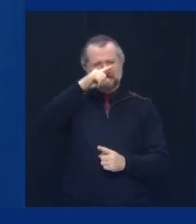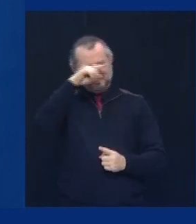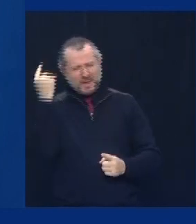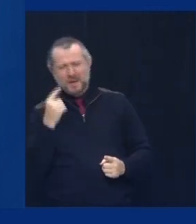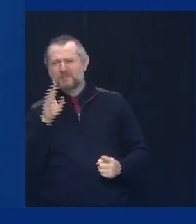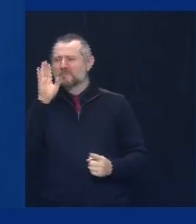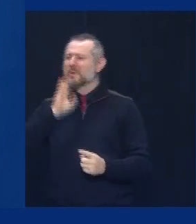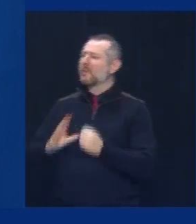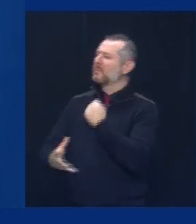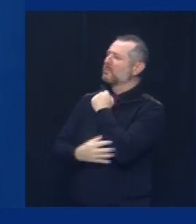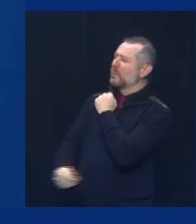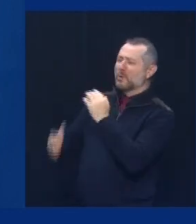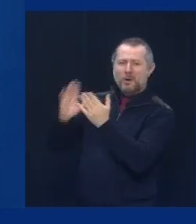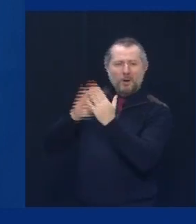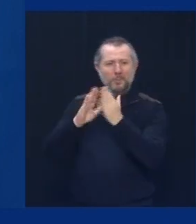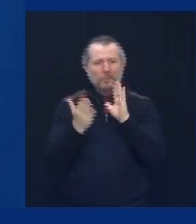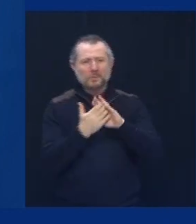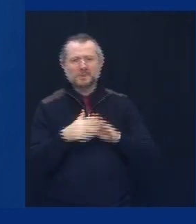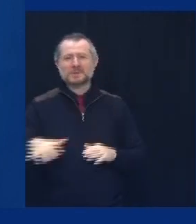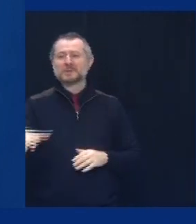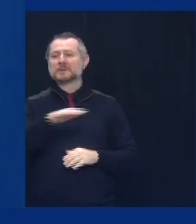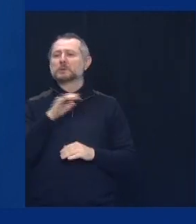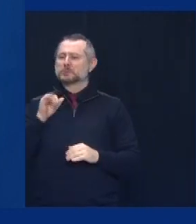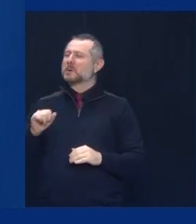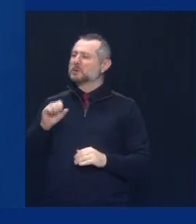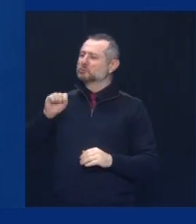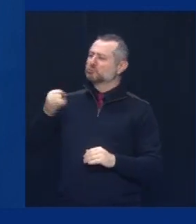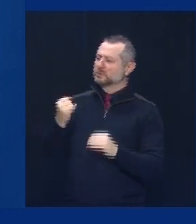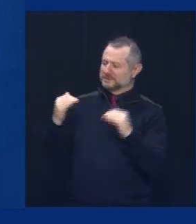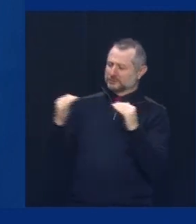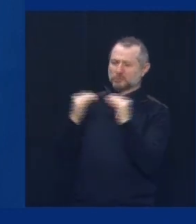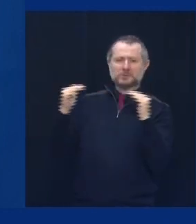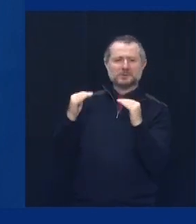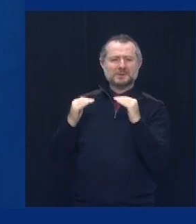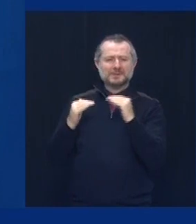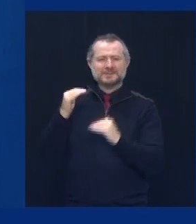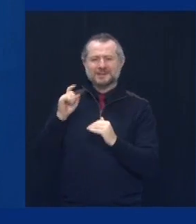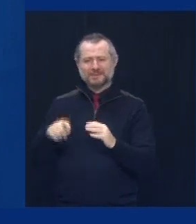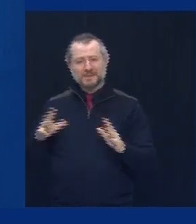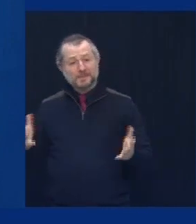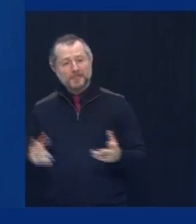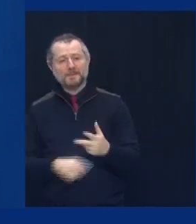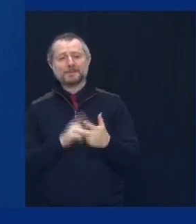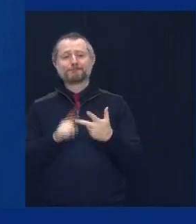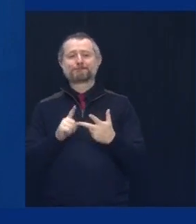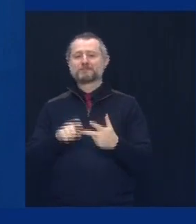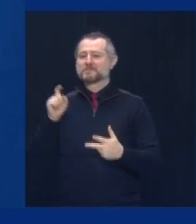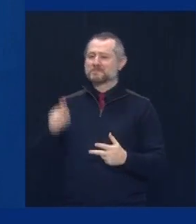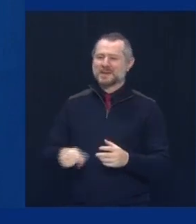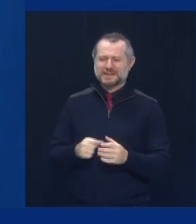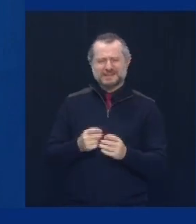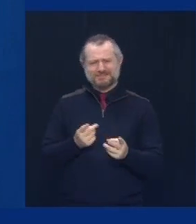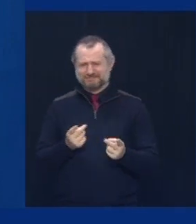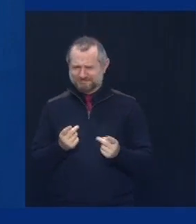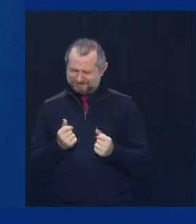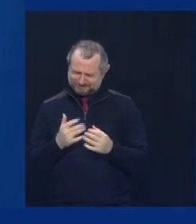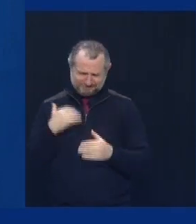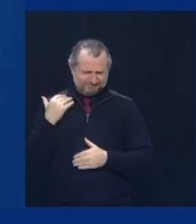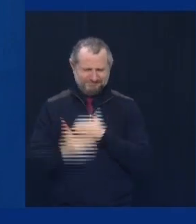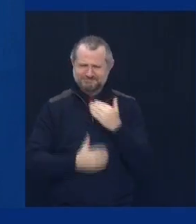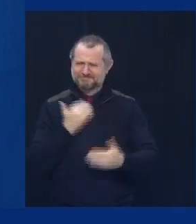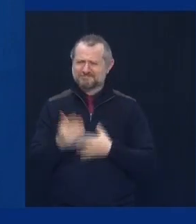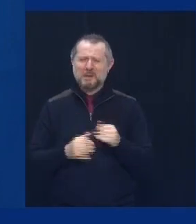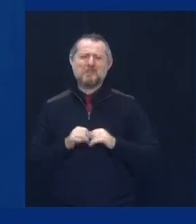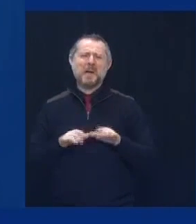basic social justice. That has been overlooked. I'll speak to that in a moment. And we have to have the most aggressive distribution administration